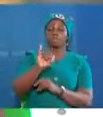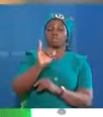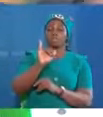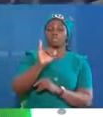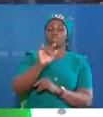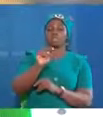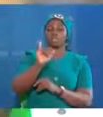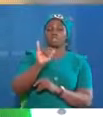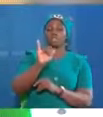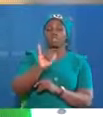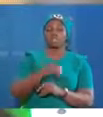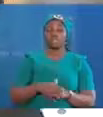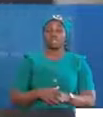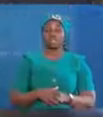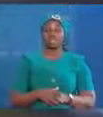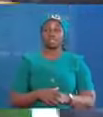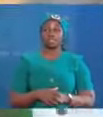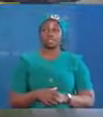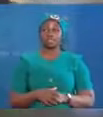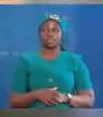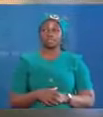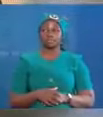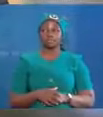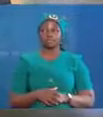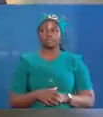Karibu. Karibu sana.